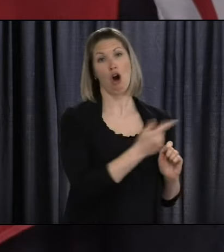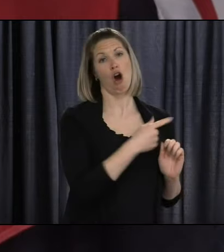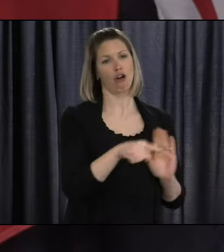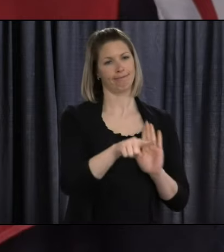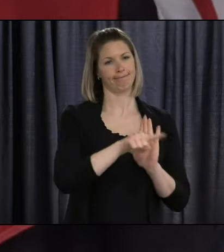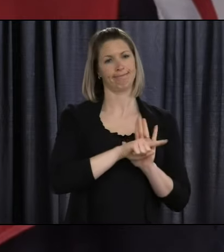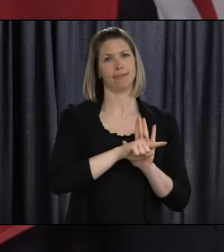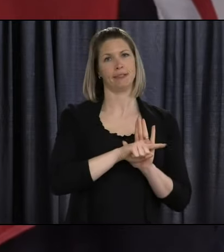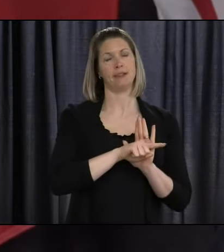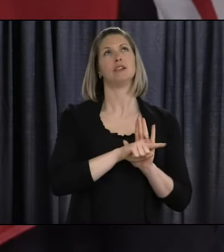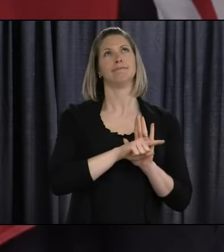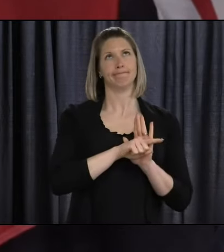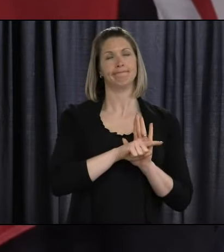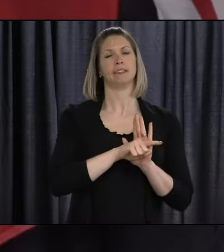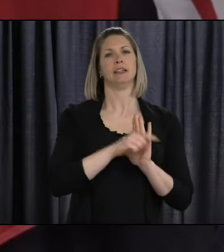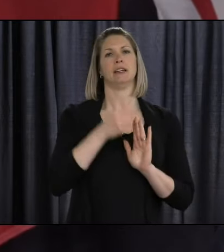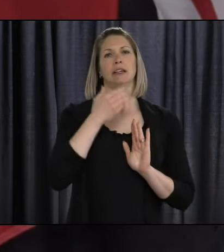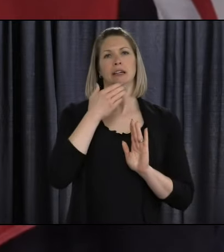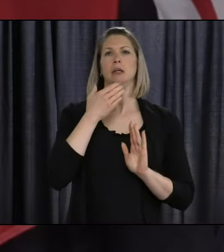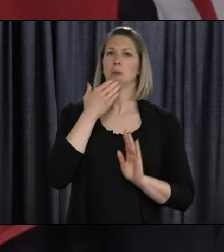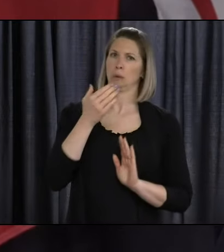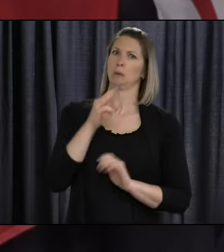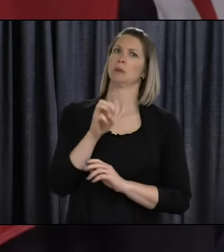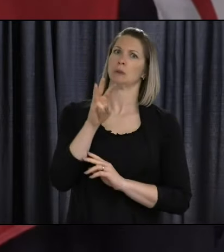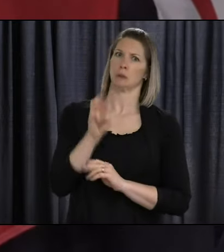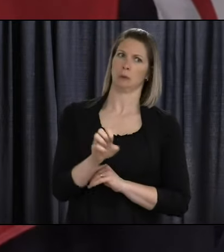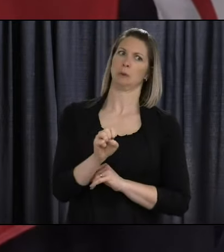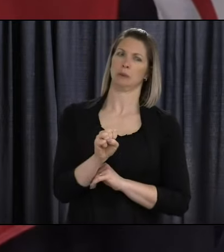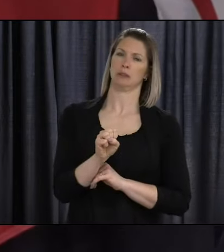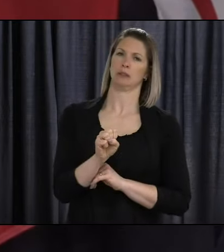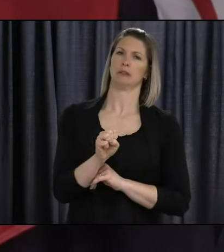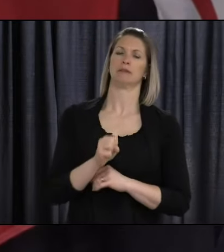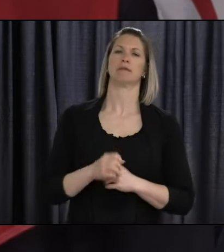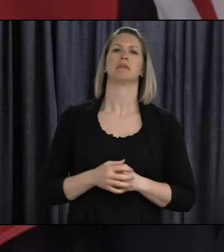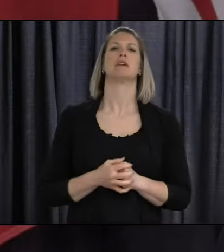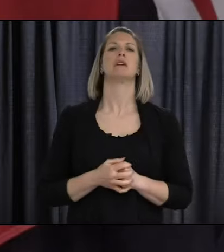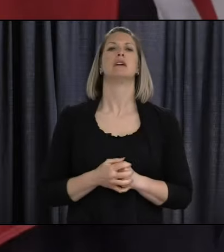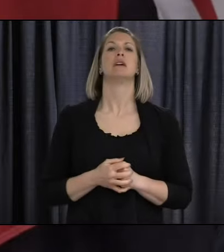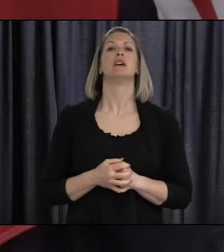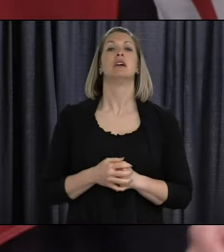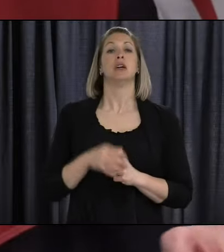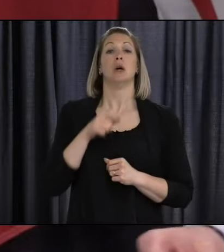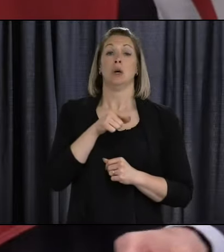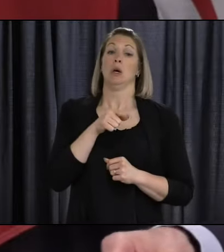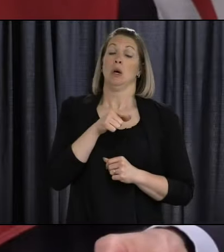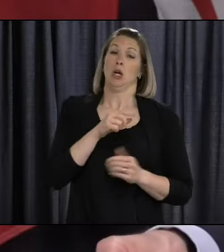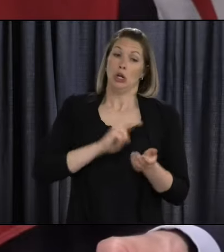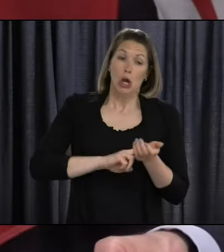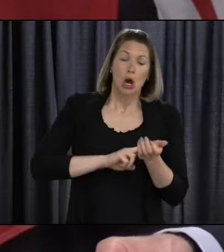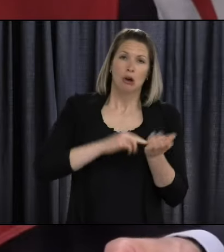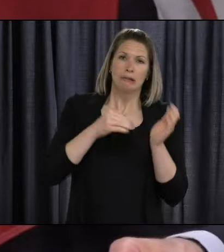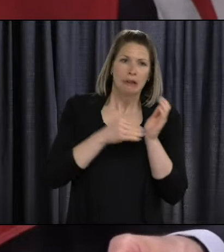that is good news. So the steps that these 90 people are currently taking